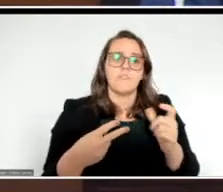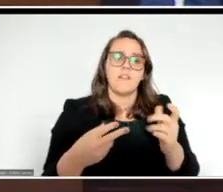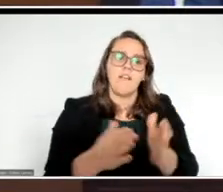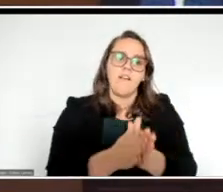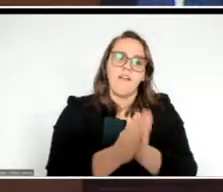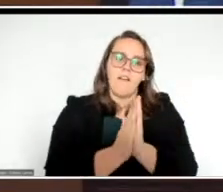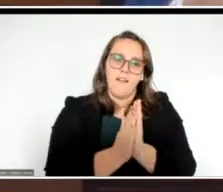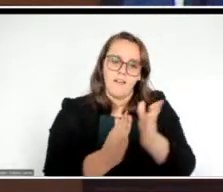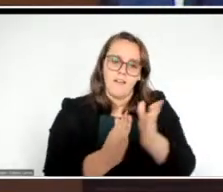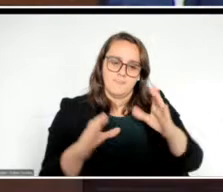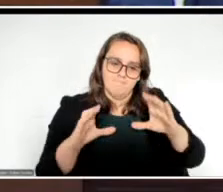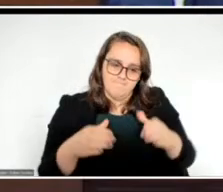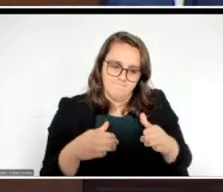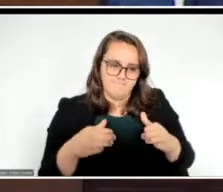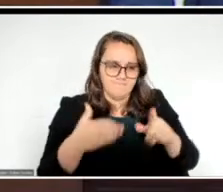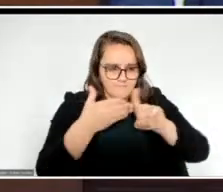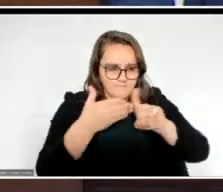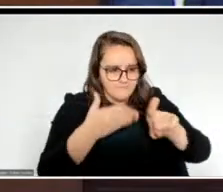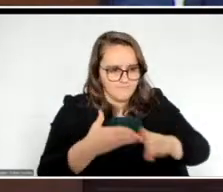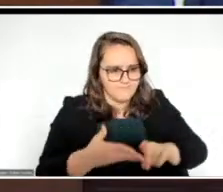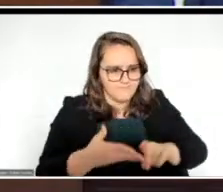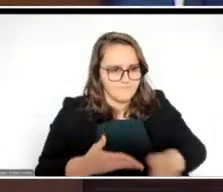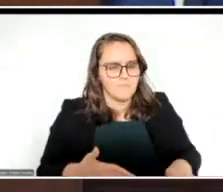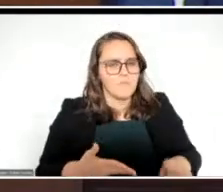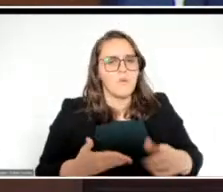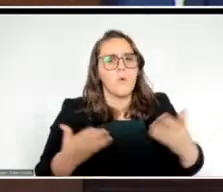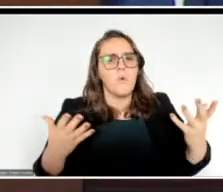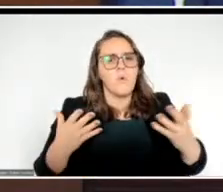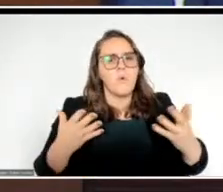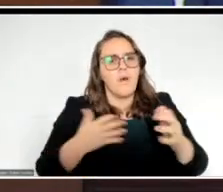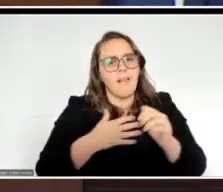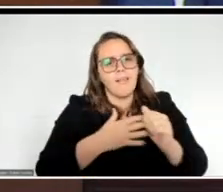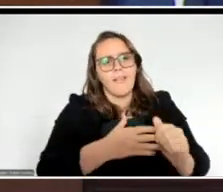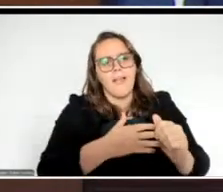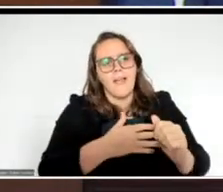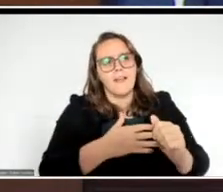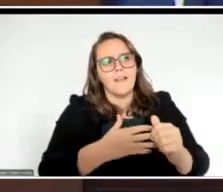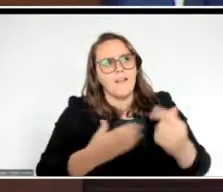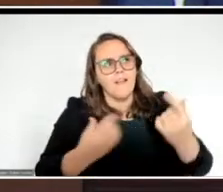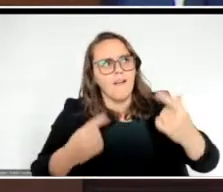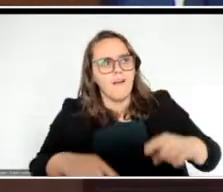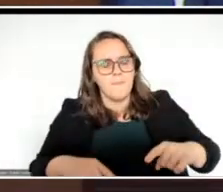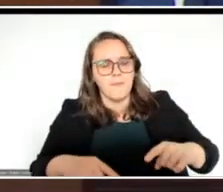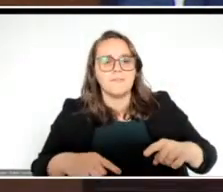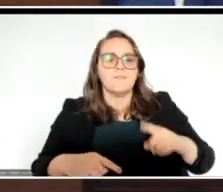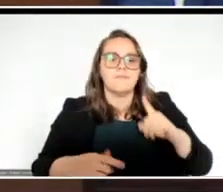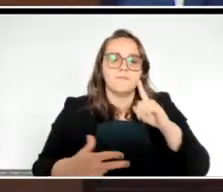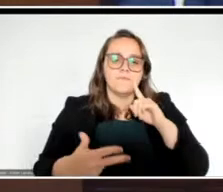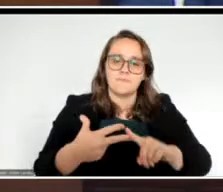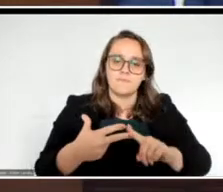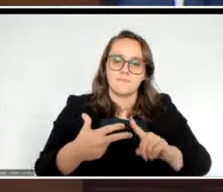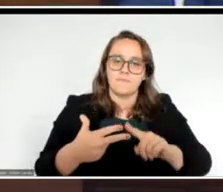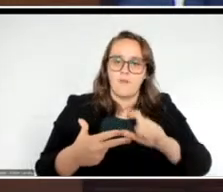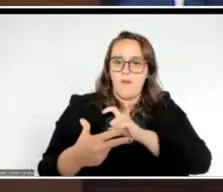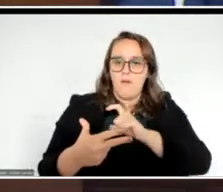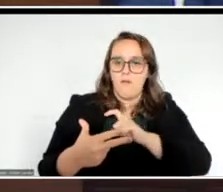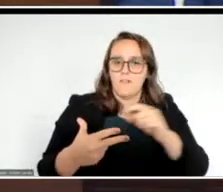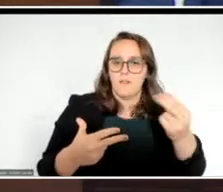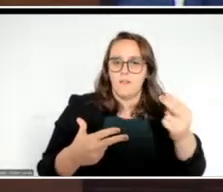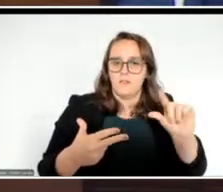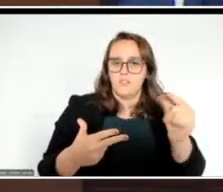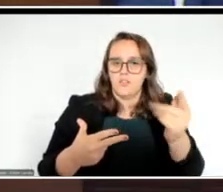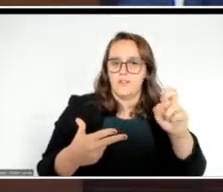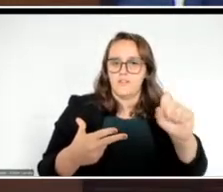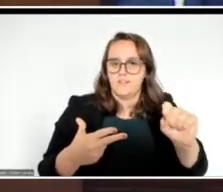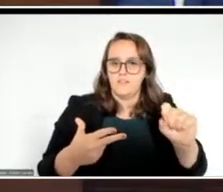resulted in the day's events. Officer Hodges was concerned about whether anyone in power had a